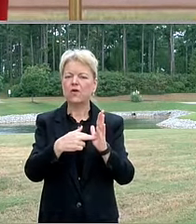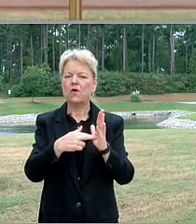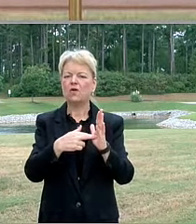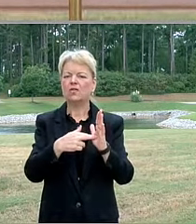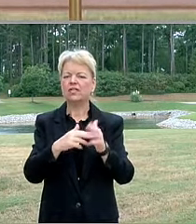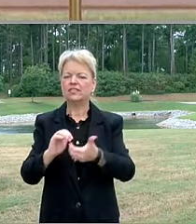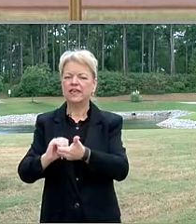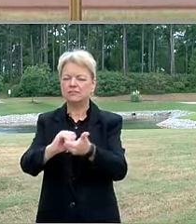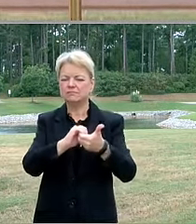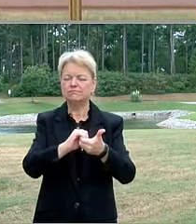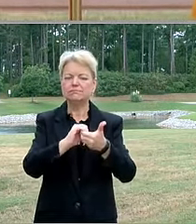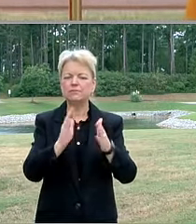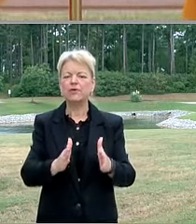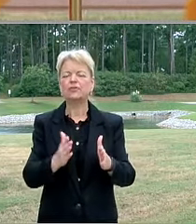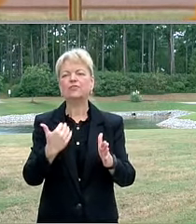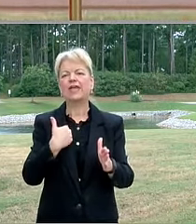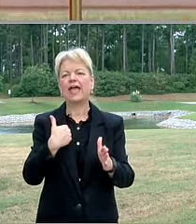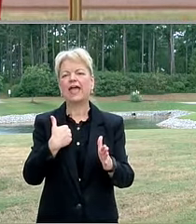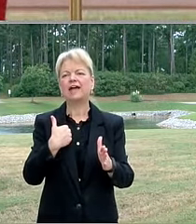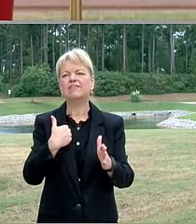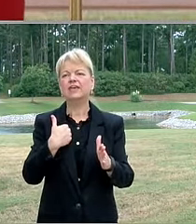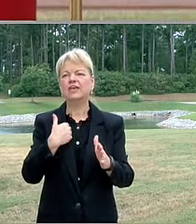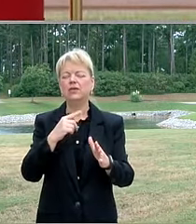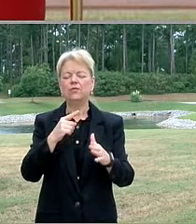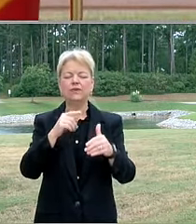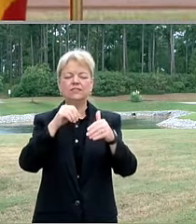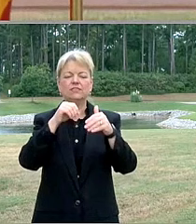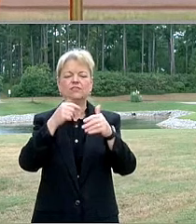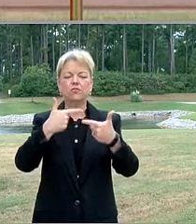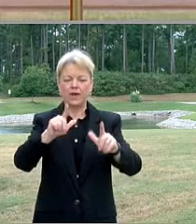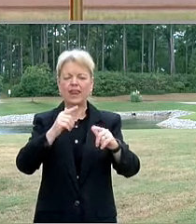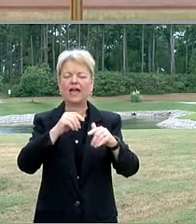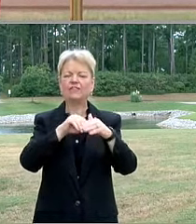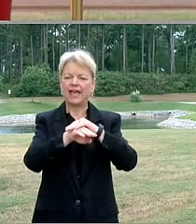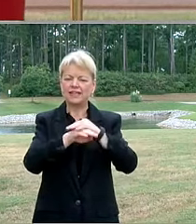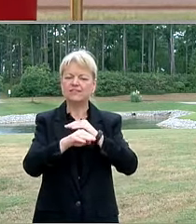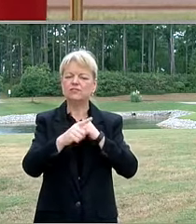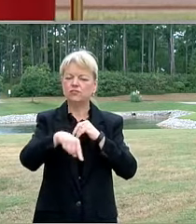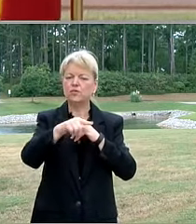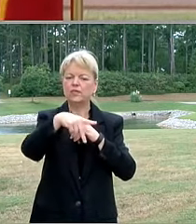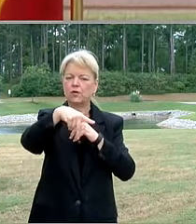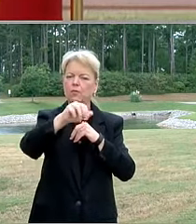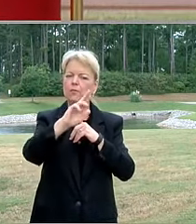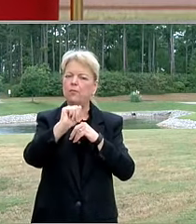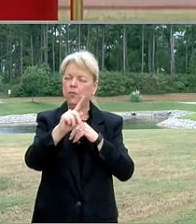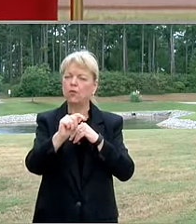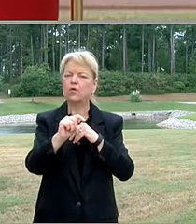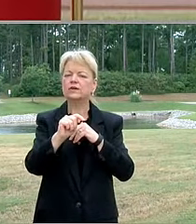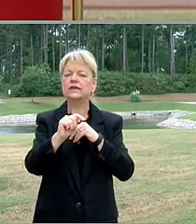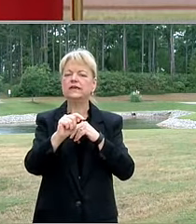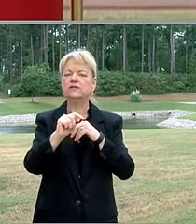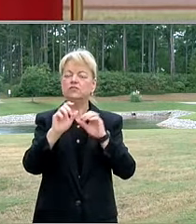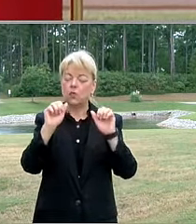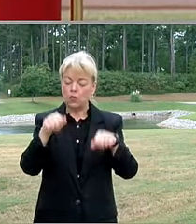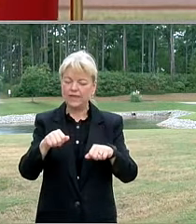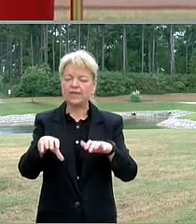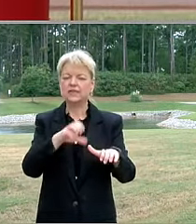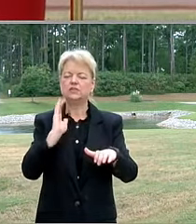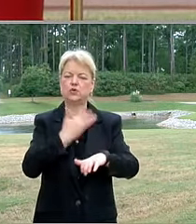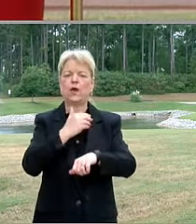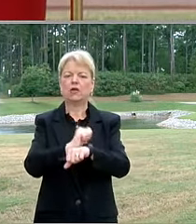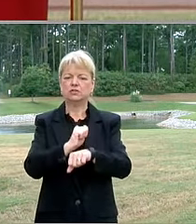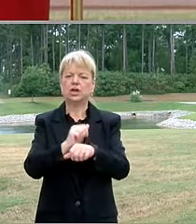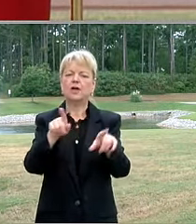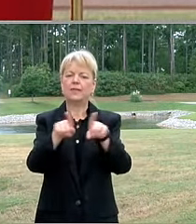takes allies to allow us access to their port facilities so that we can execute the things that we need to do as an